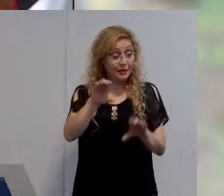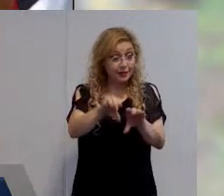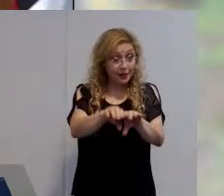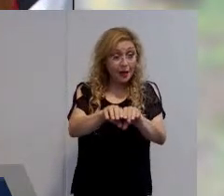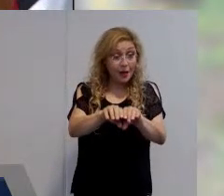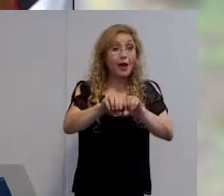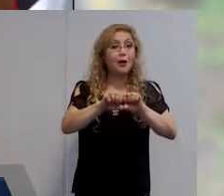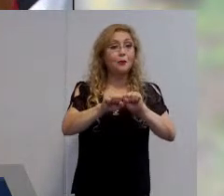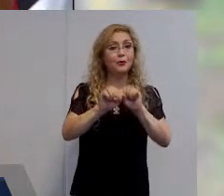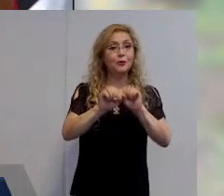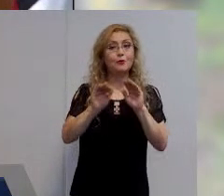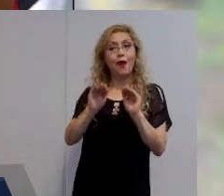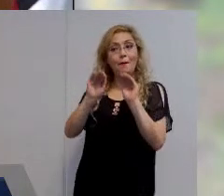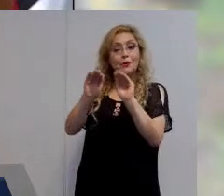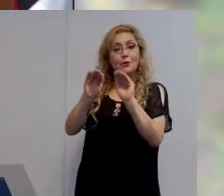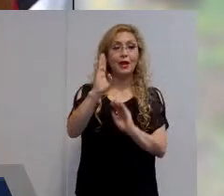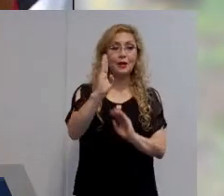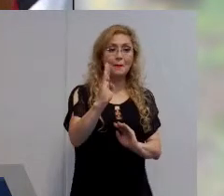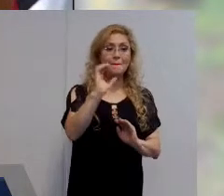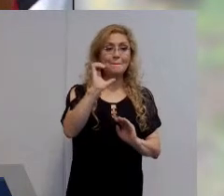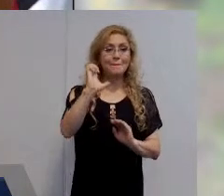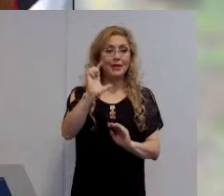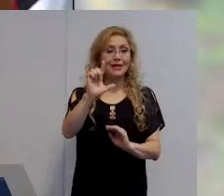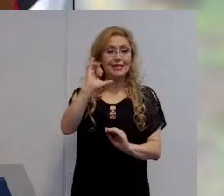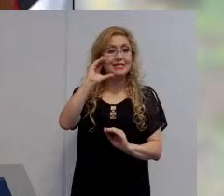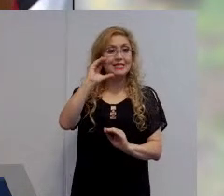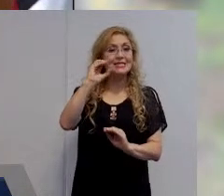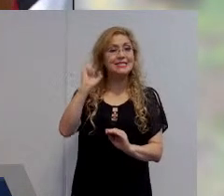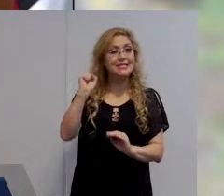supporting the new agriculture policy